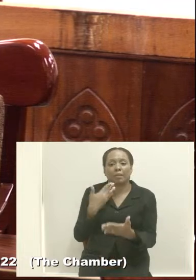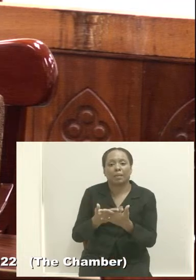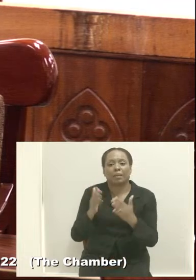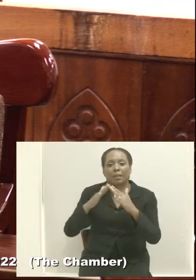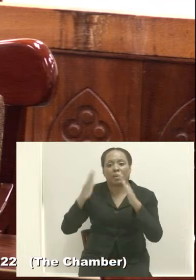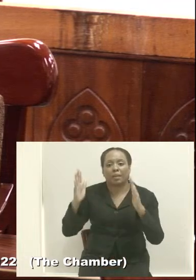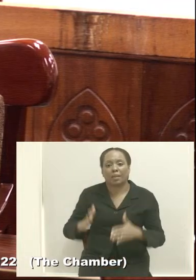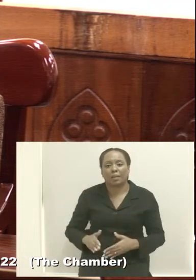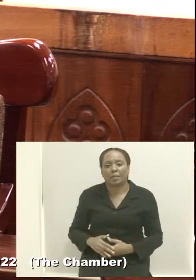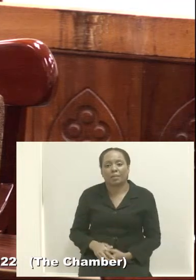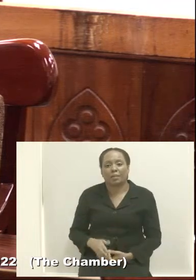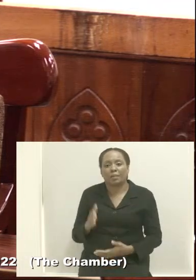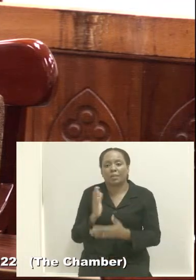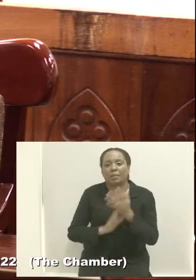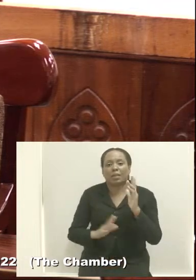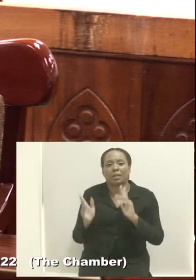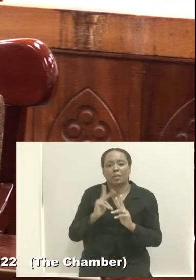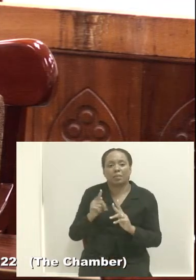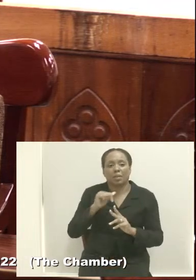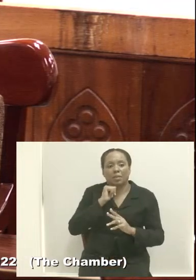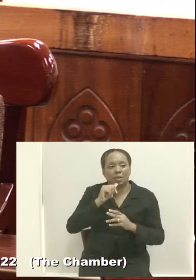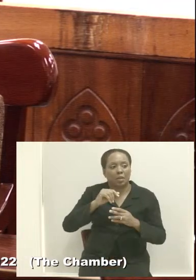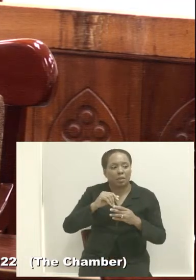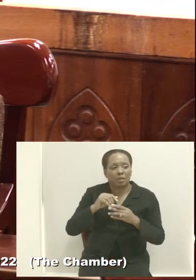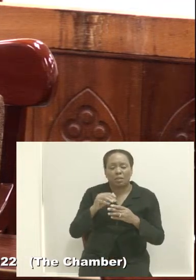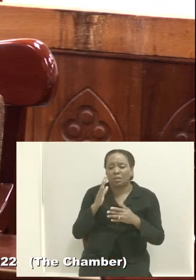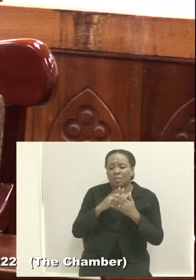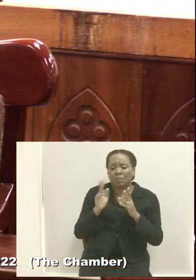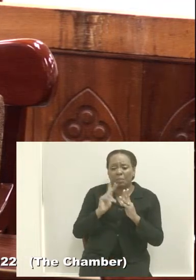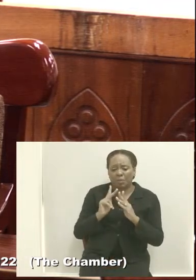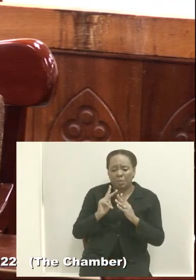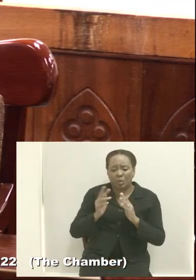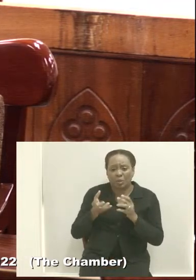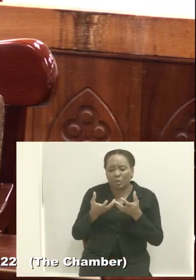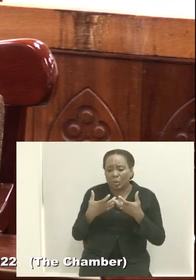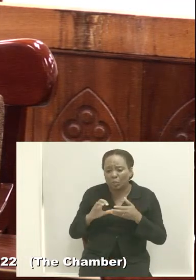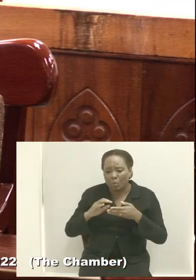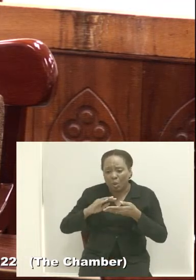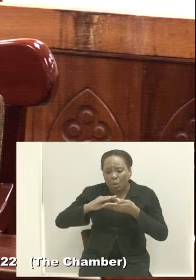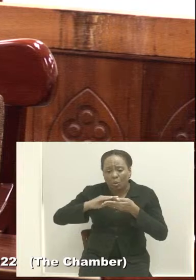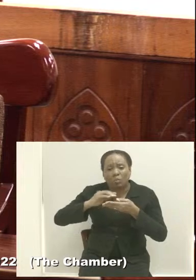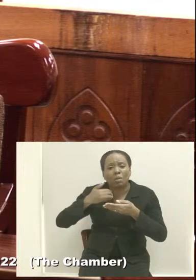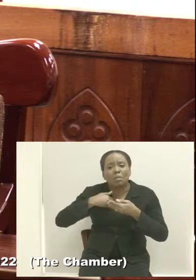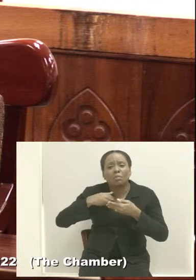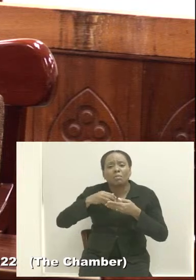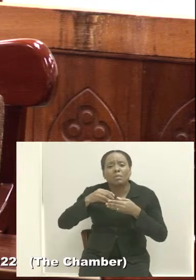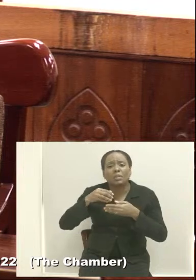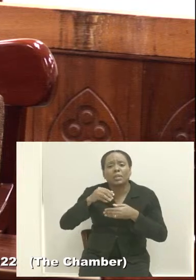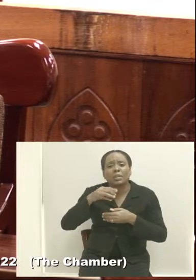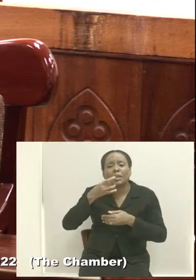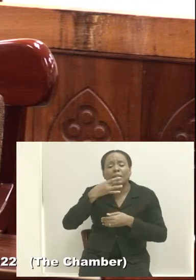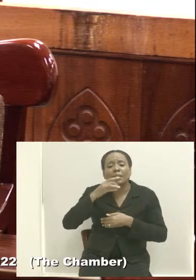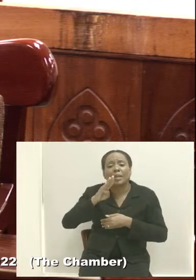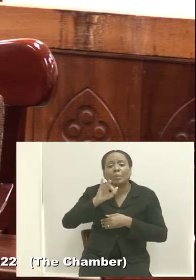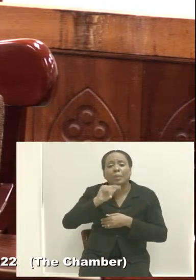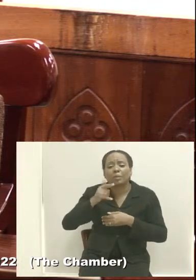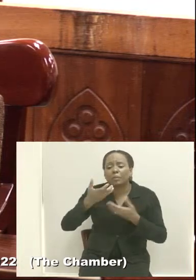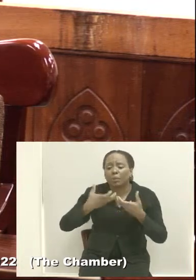open it sometimes. And that goes for householders as well as business people, and particularly small business